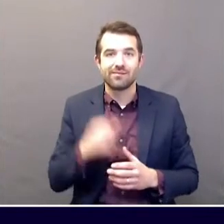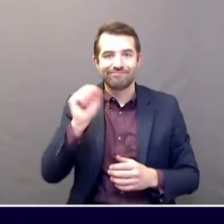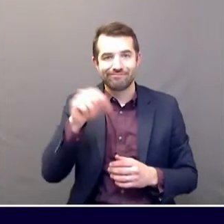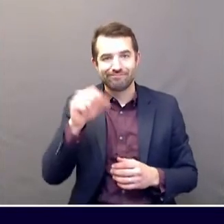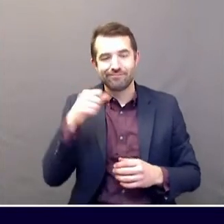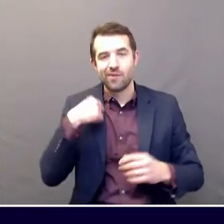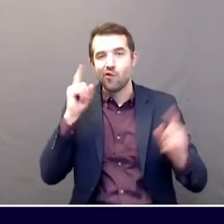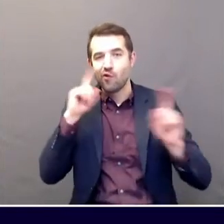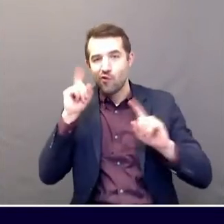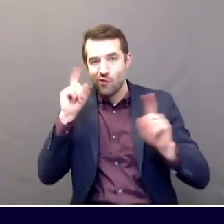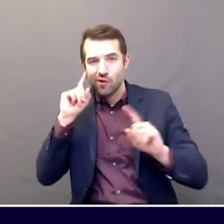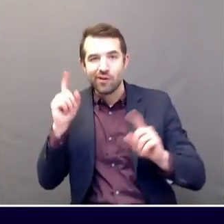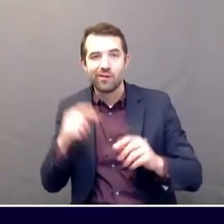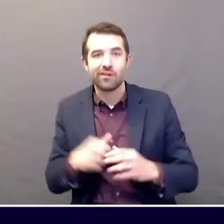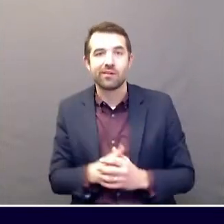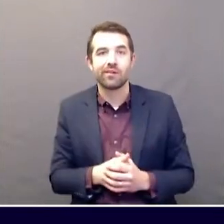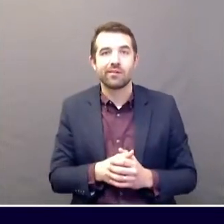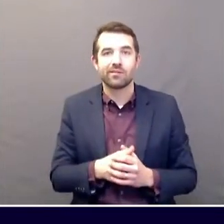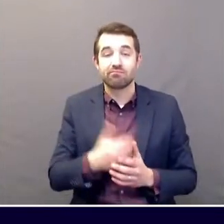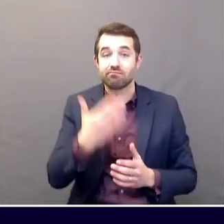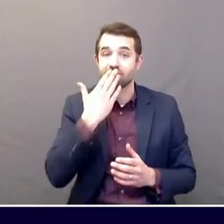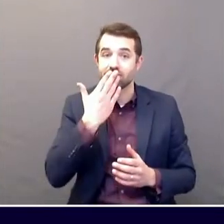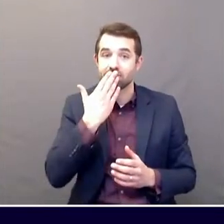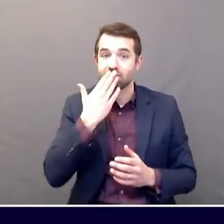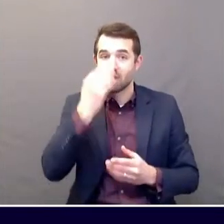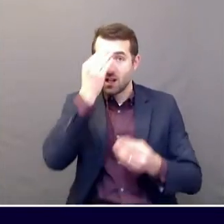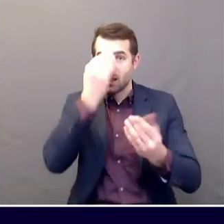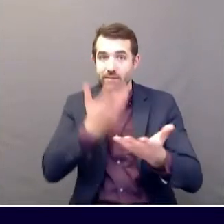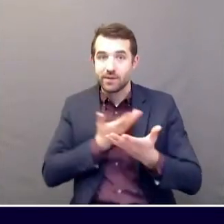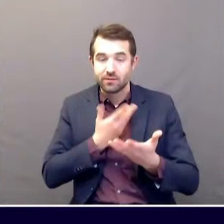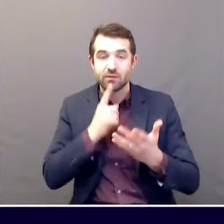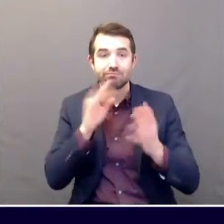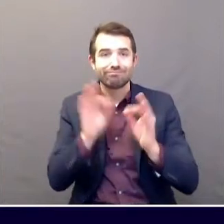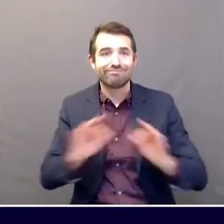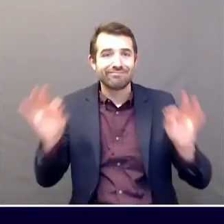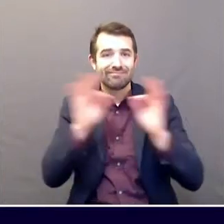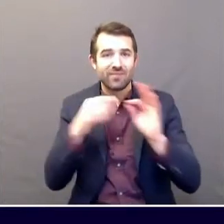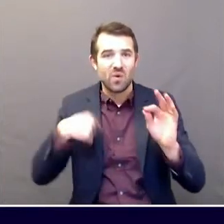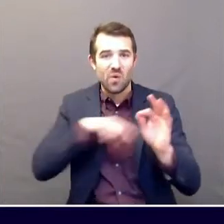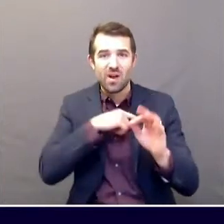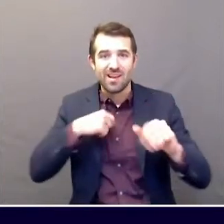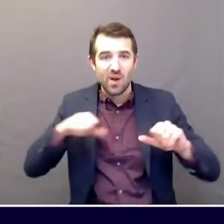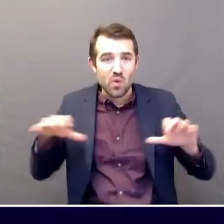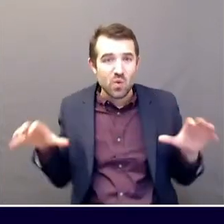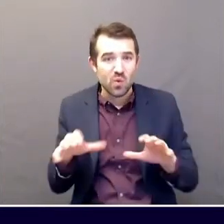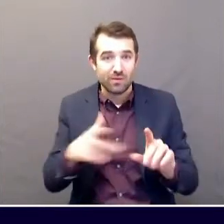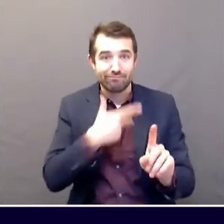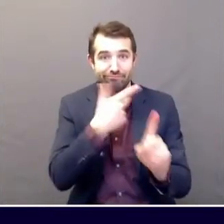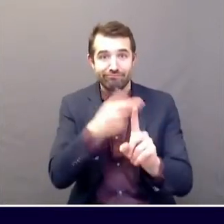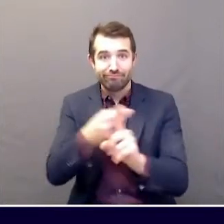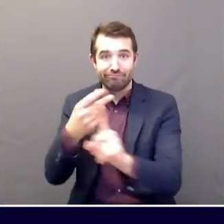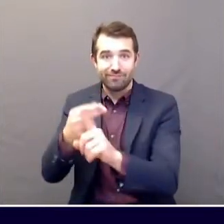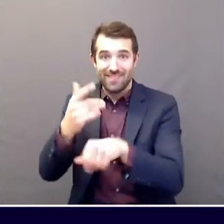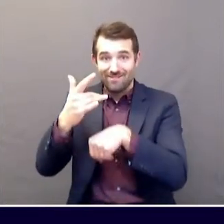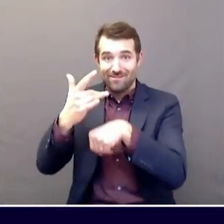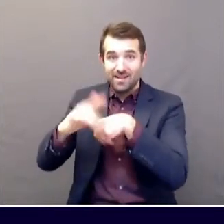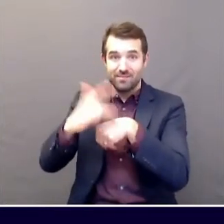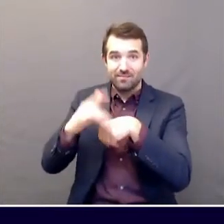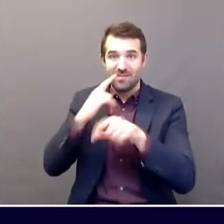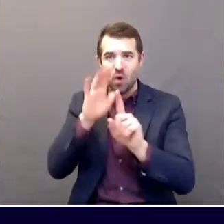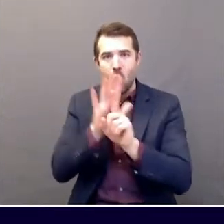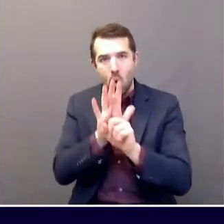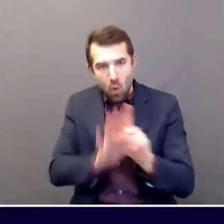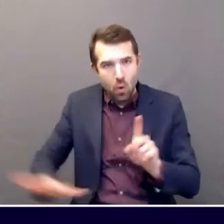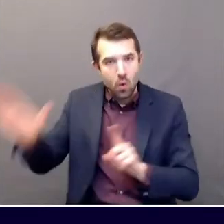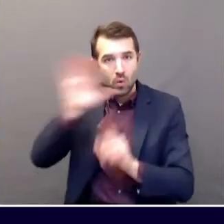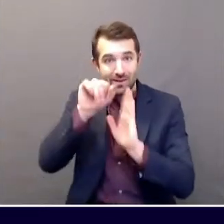issue is to try to make vaccines and vaccination available across the state. So that someone from Sanford doesn't have